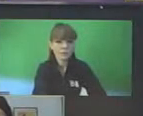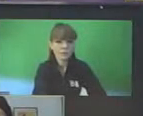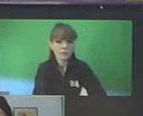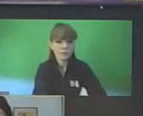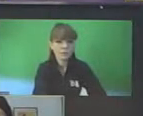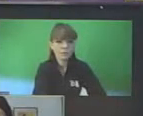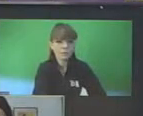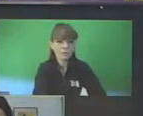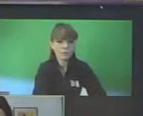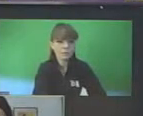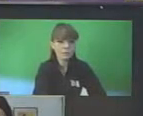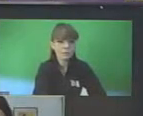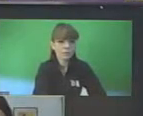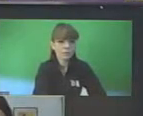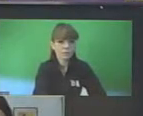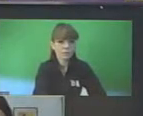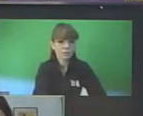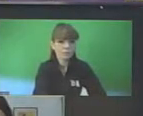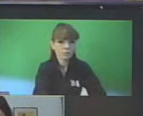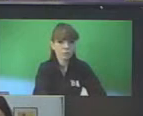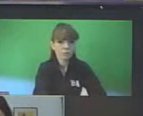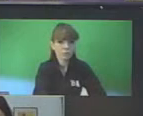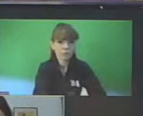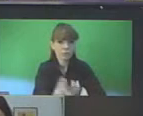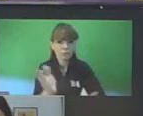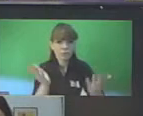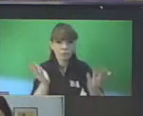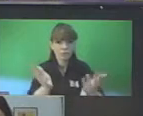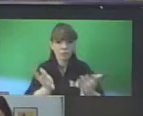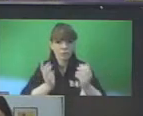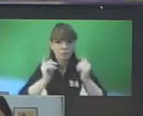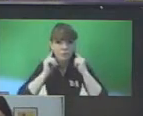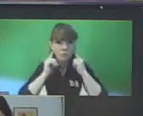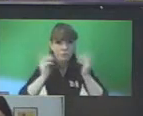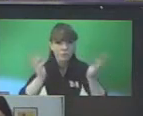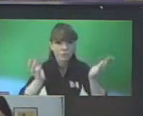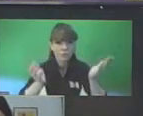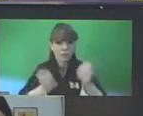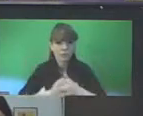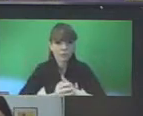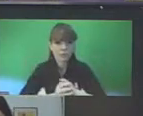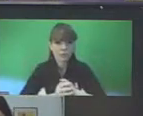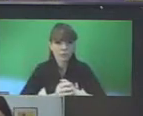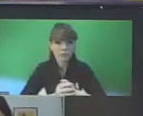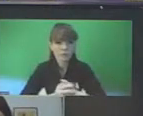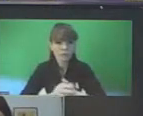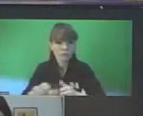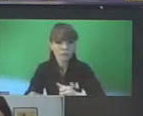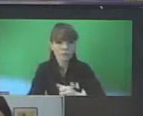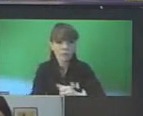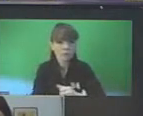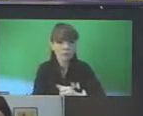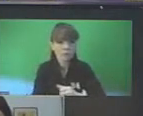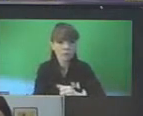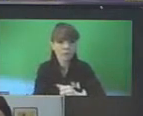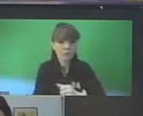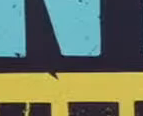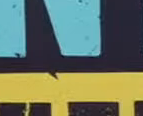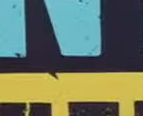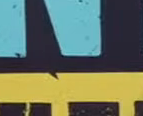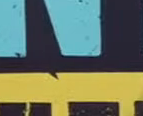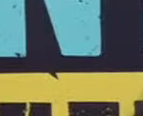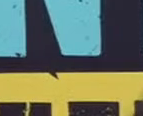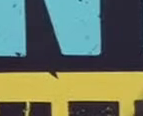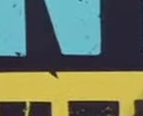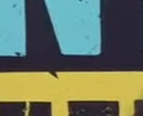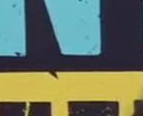co-moderator. Thank you very much. Good morning, everybody. I'm happy to see all of you here today at